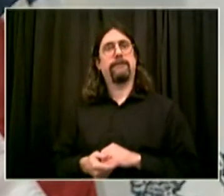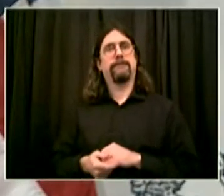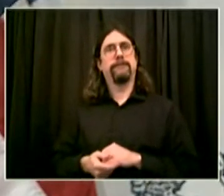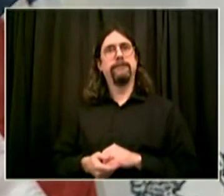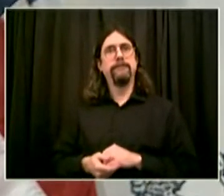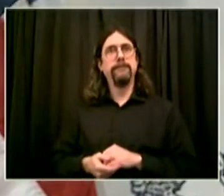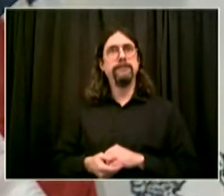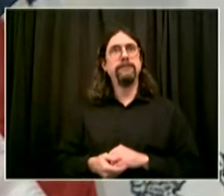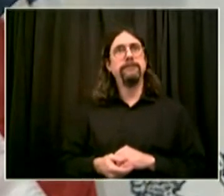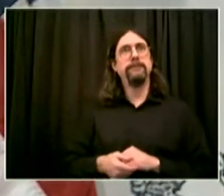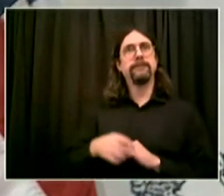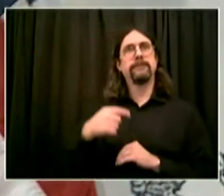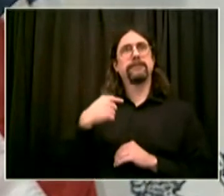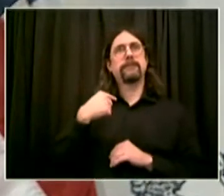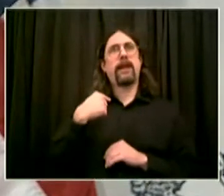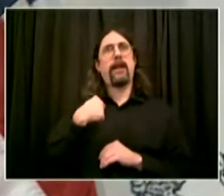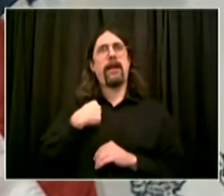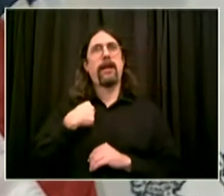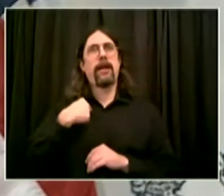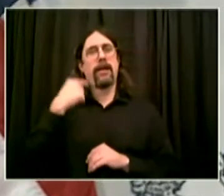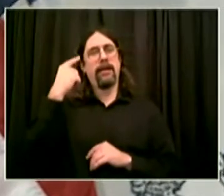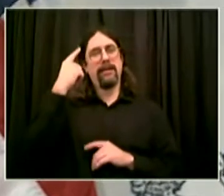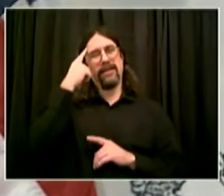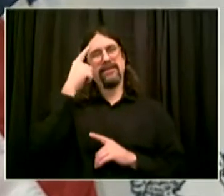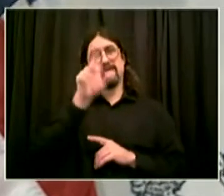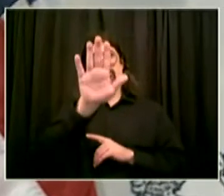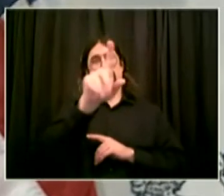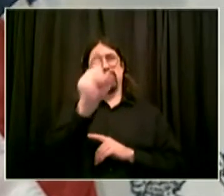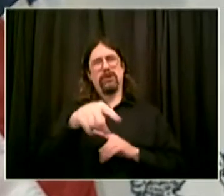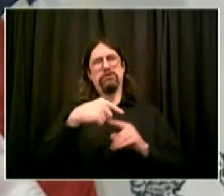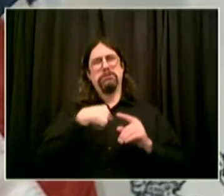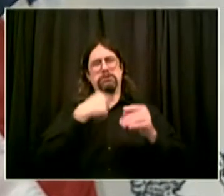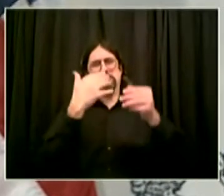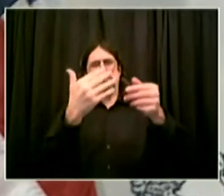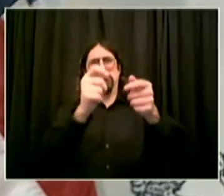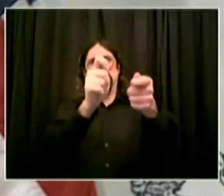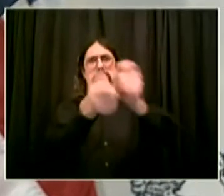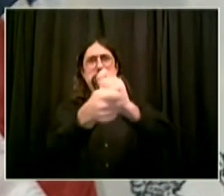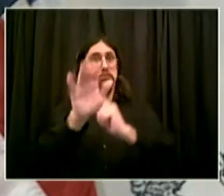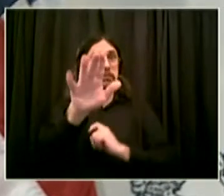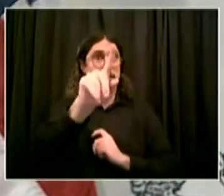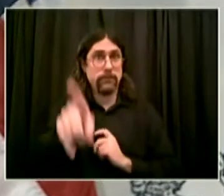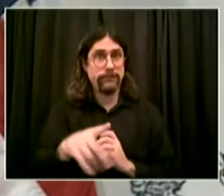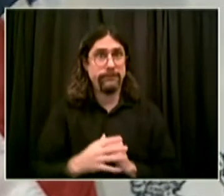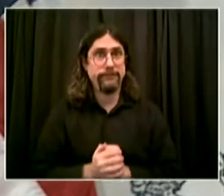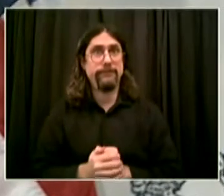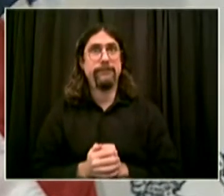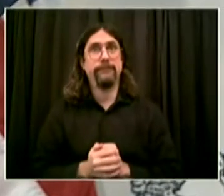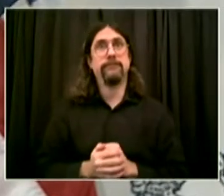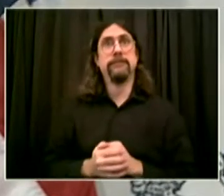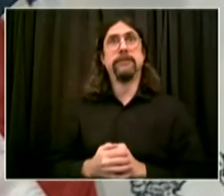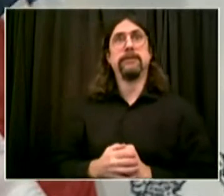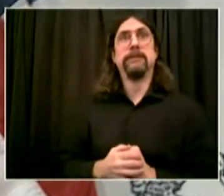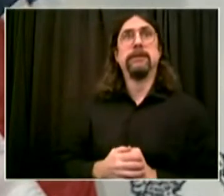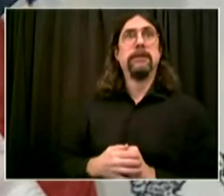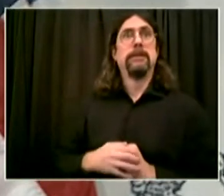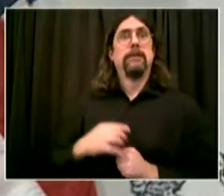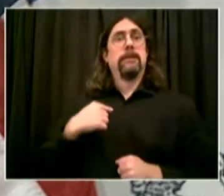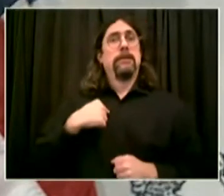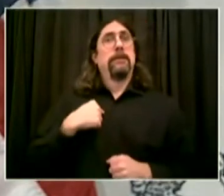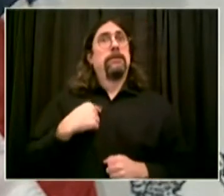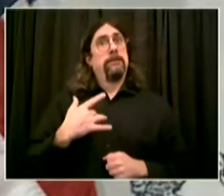community into the selection process for precinct commanders. That's never been done by any other police commissioner. This is a really good step. But I